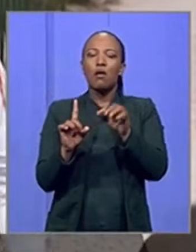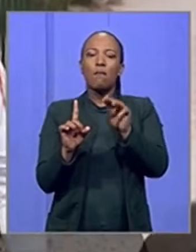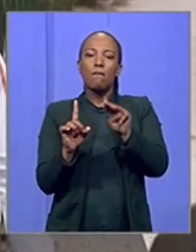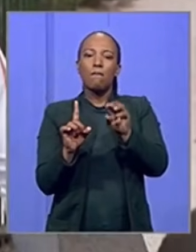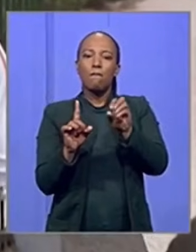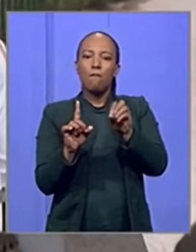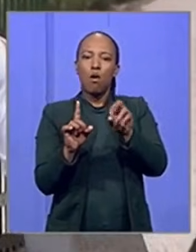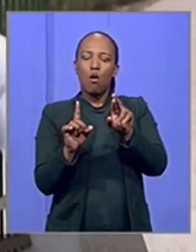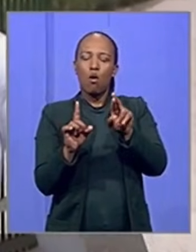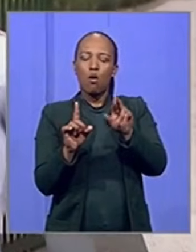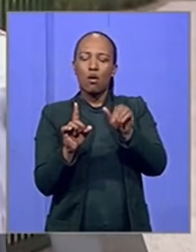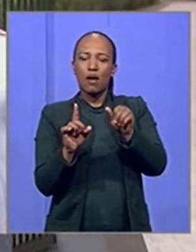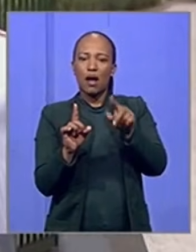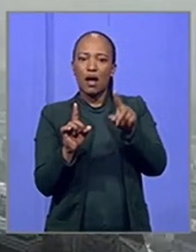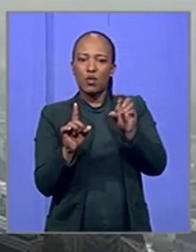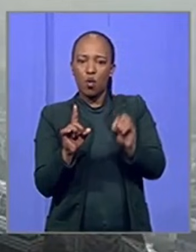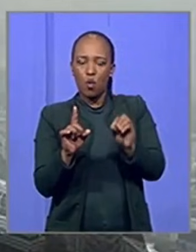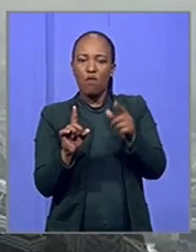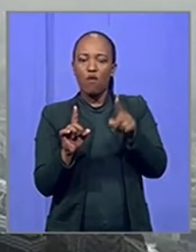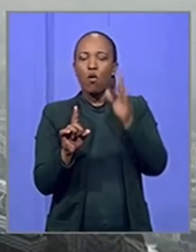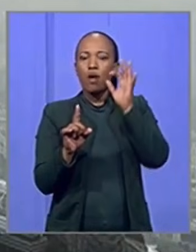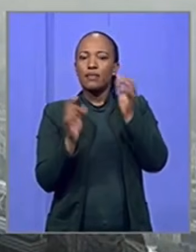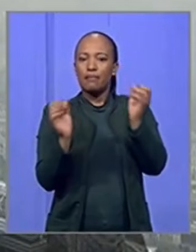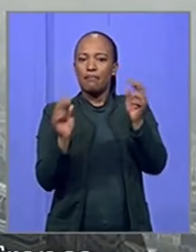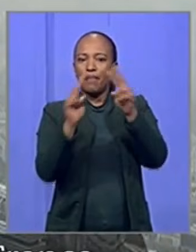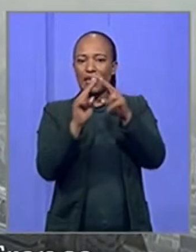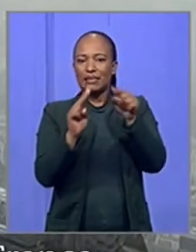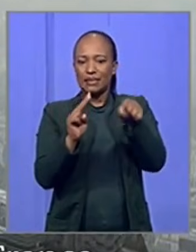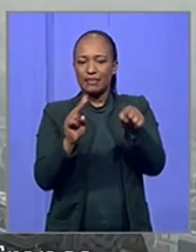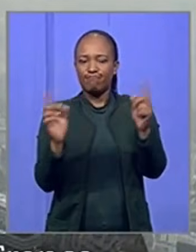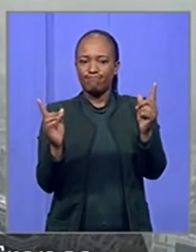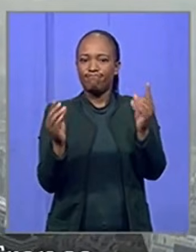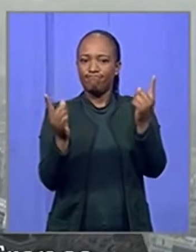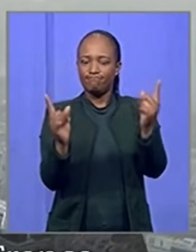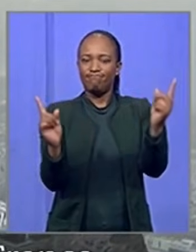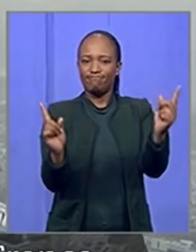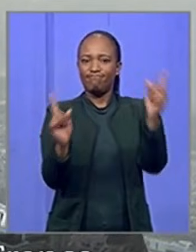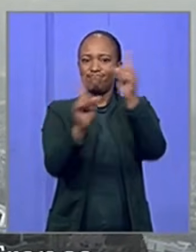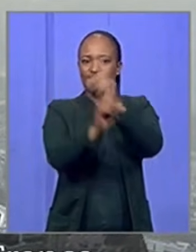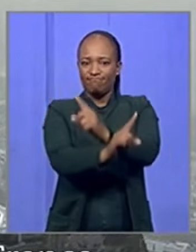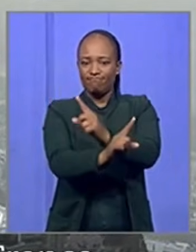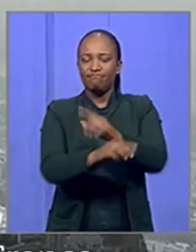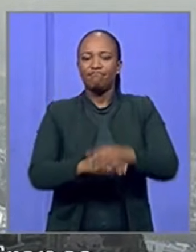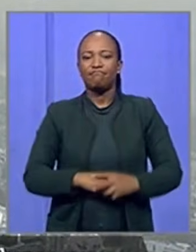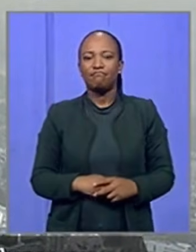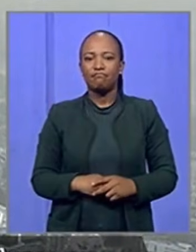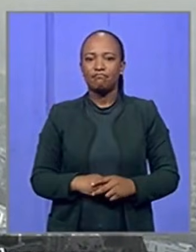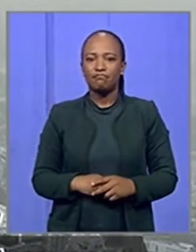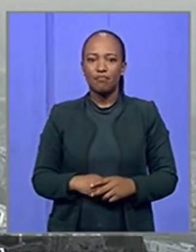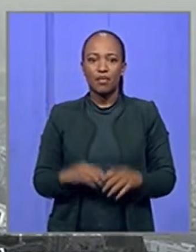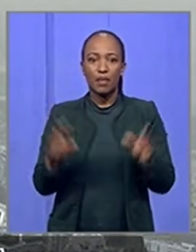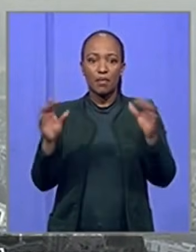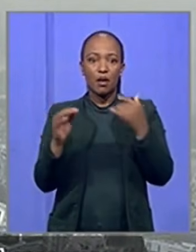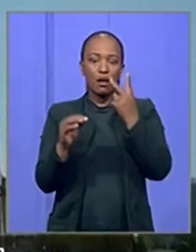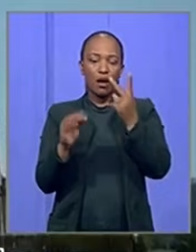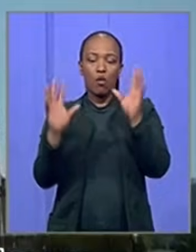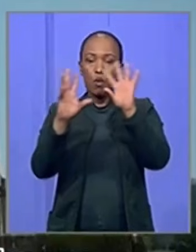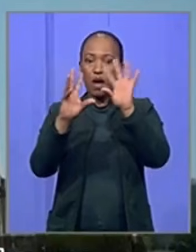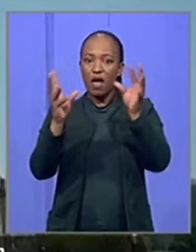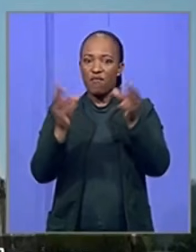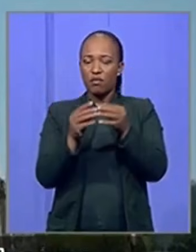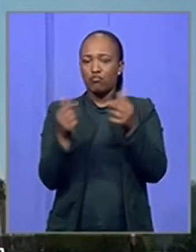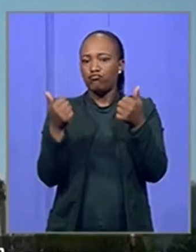kemedi ya toropo ya Paris. Go sa le bjalo go lebega tšohle di le maemong a maleba matšatši